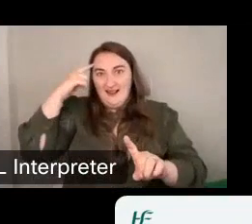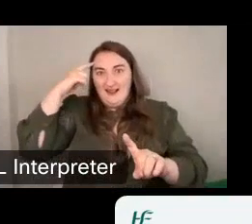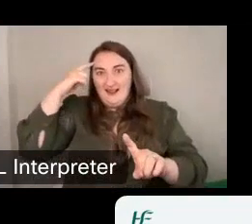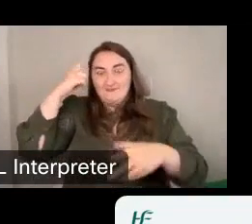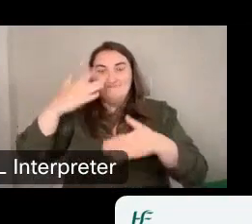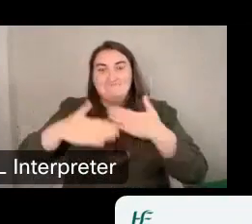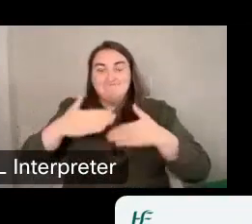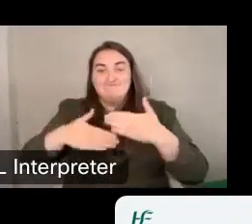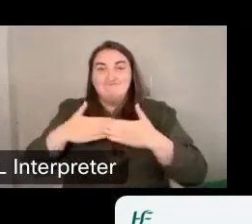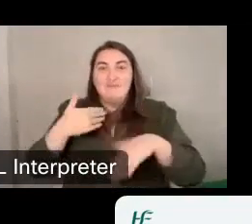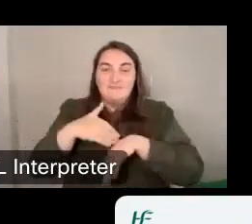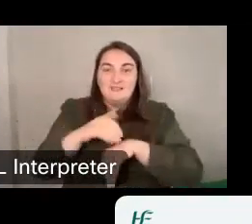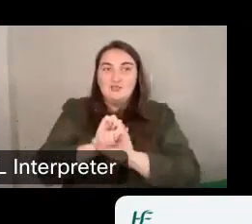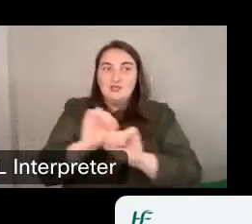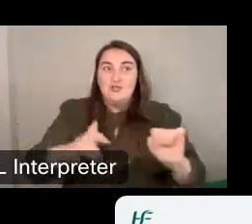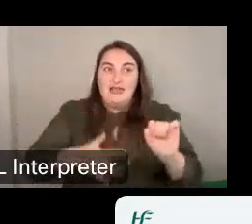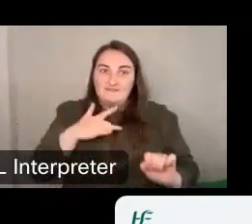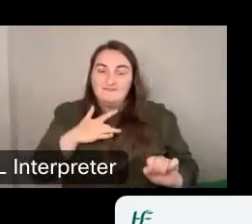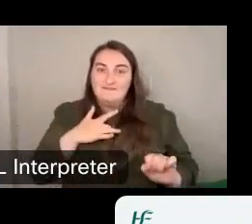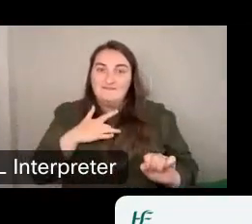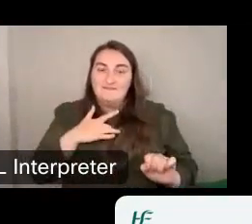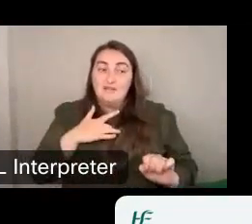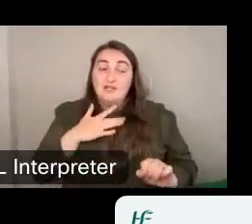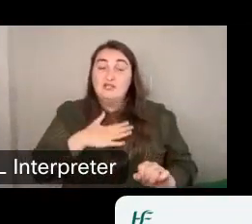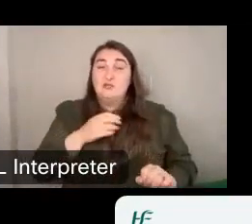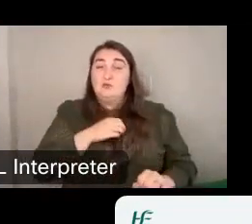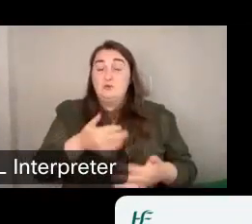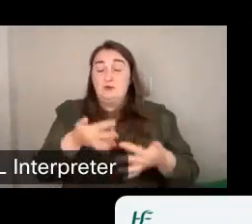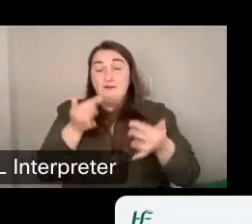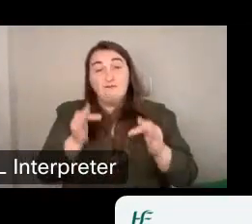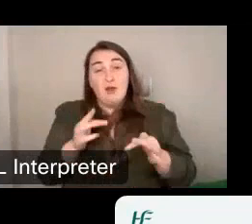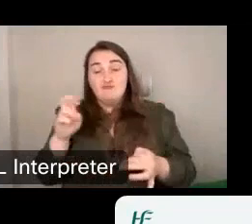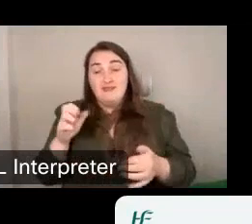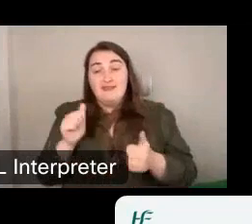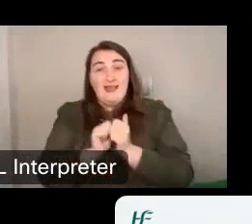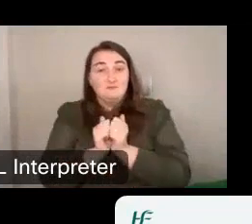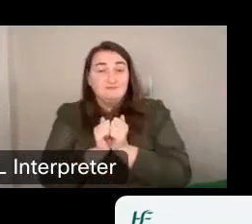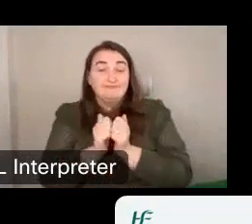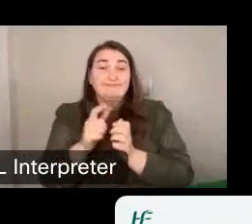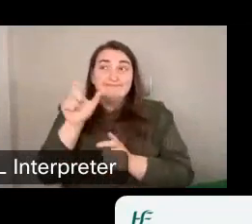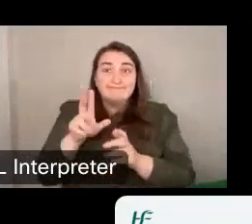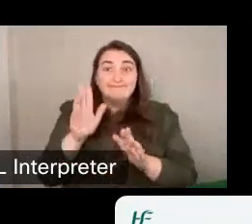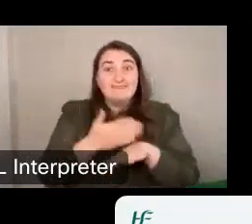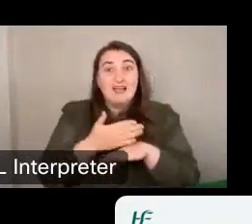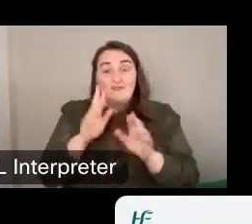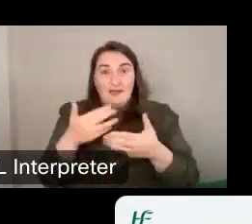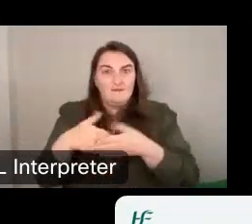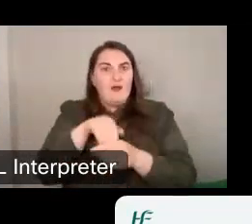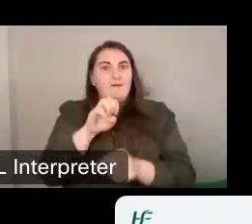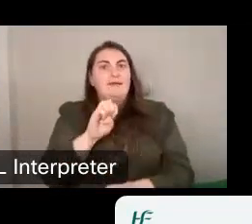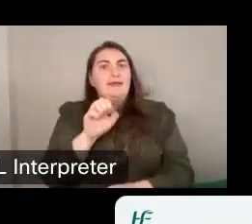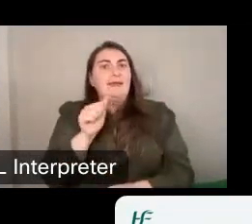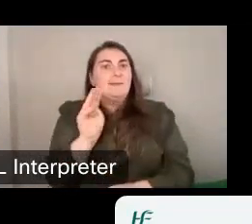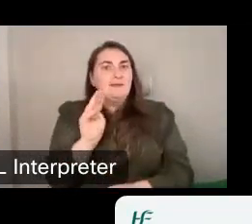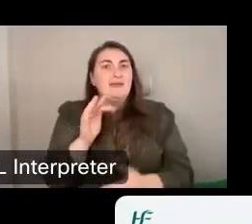still impacting lives, just to confirm and reassure and support staff to know that they can engage with the EAP even after